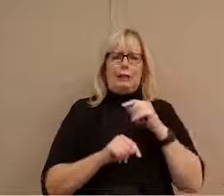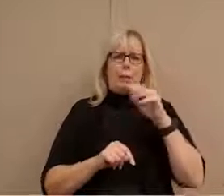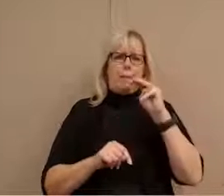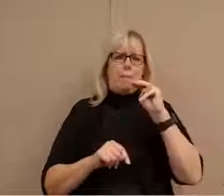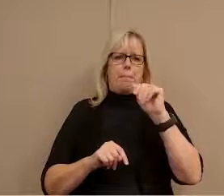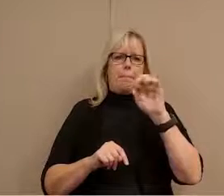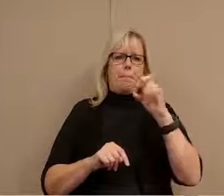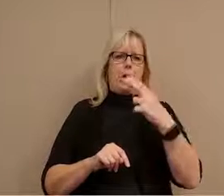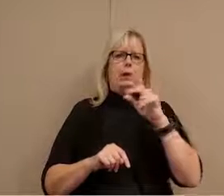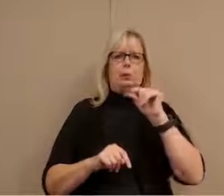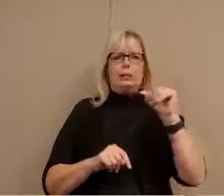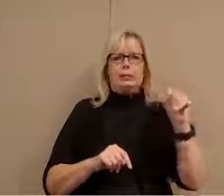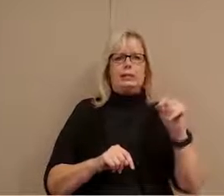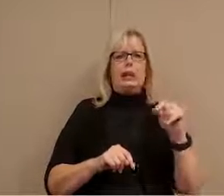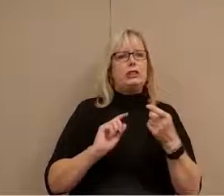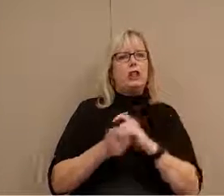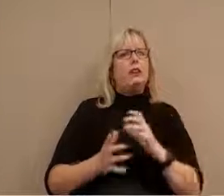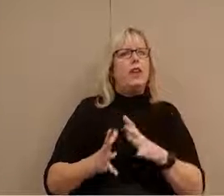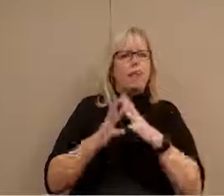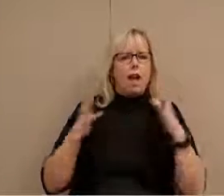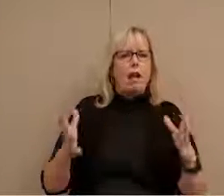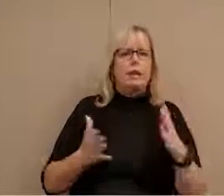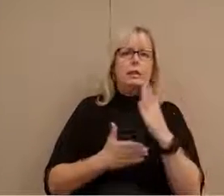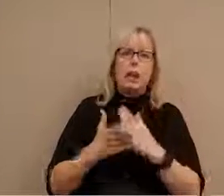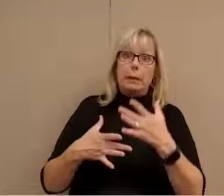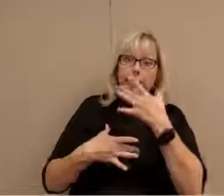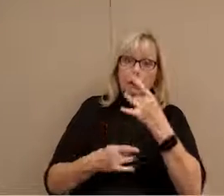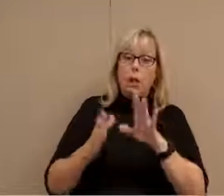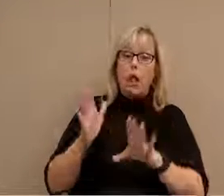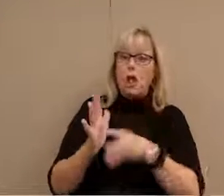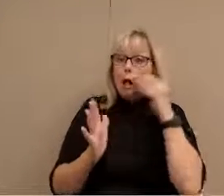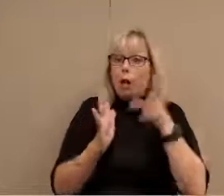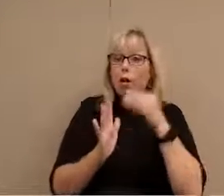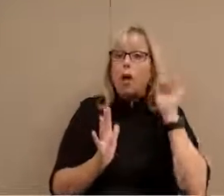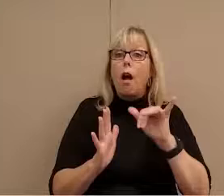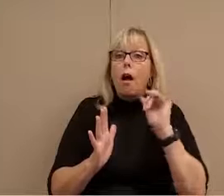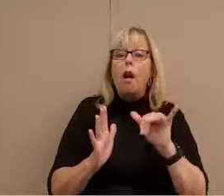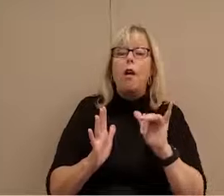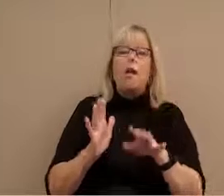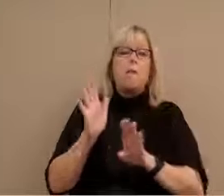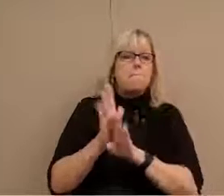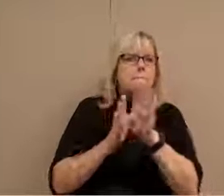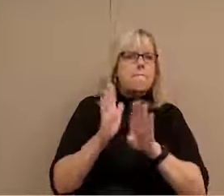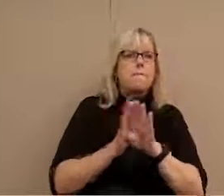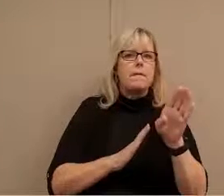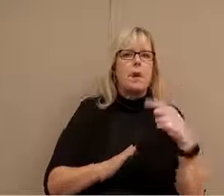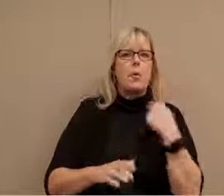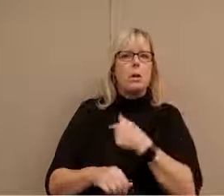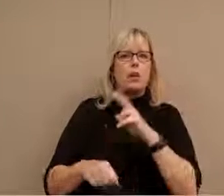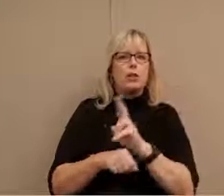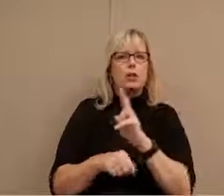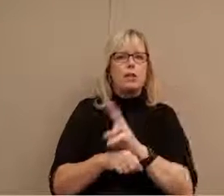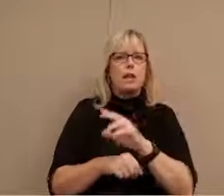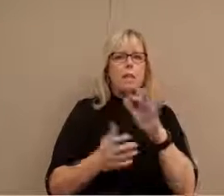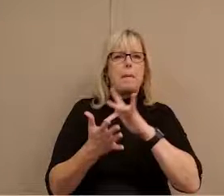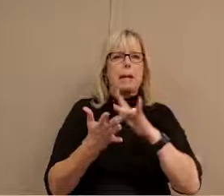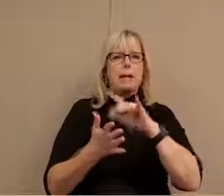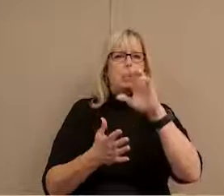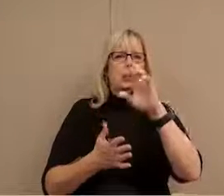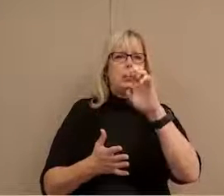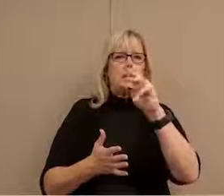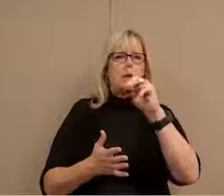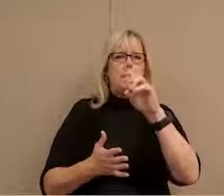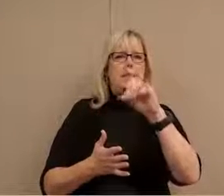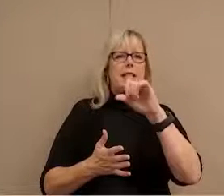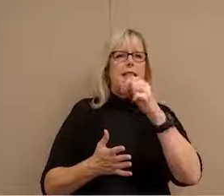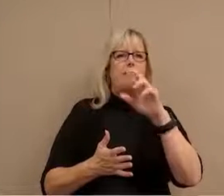to now, it has changed quite a bit, and there's been some interesting developments. But we use the remdesivir. We start people on monoclonal antibodies.